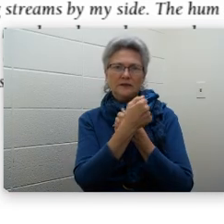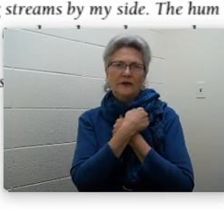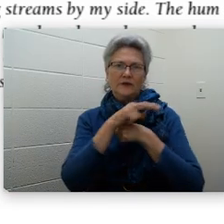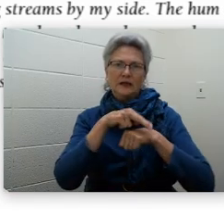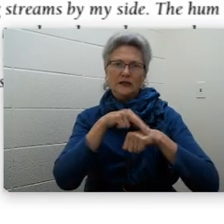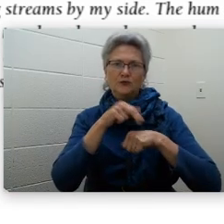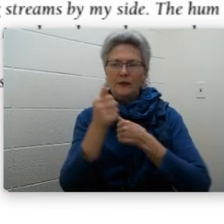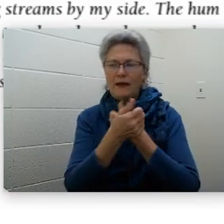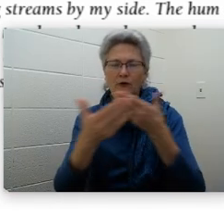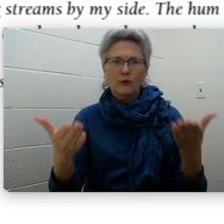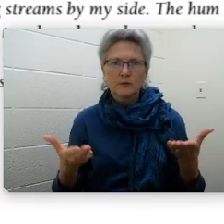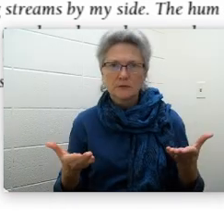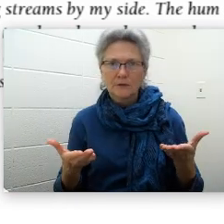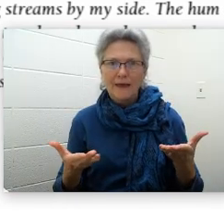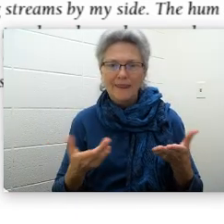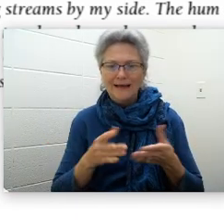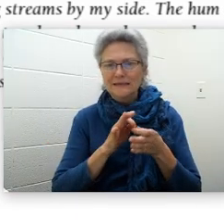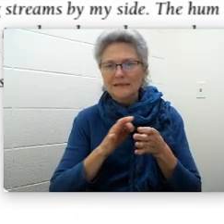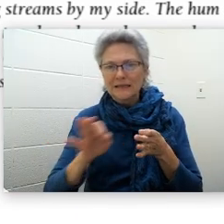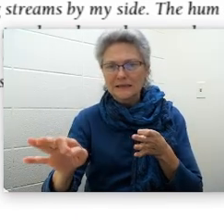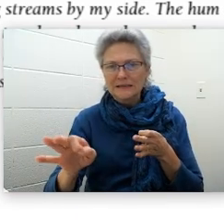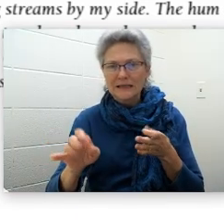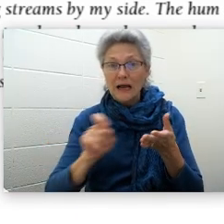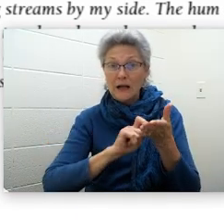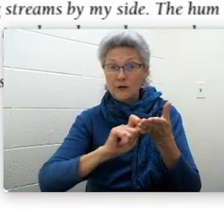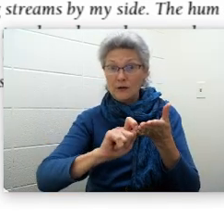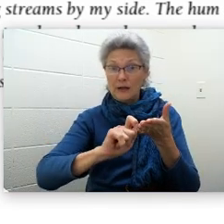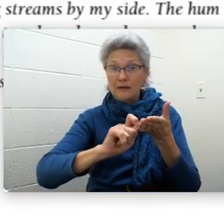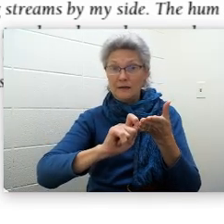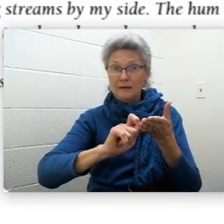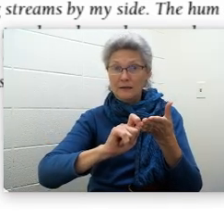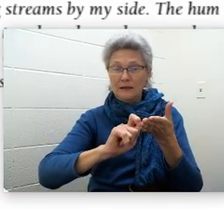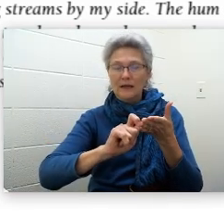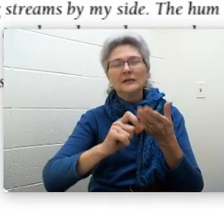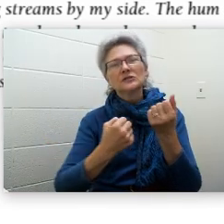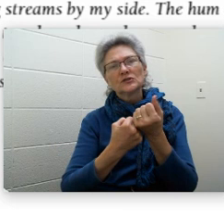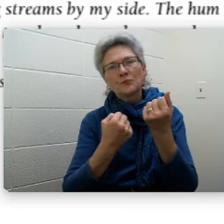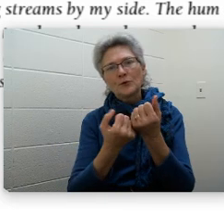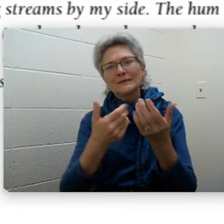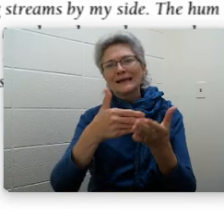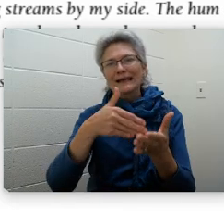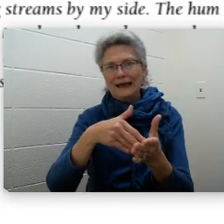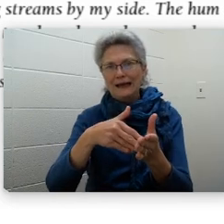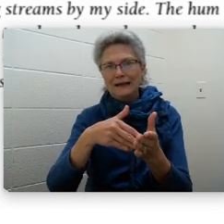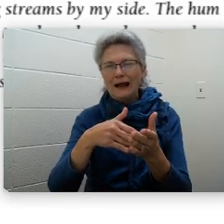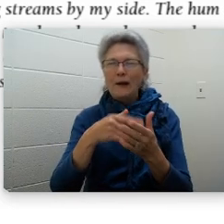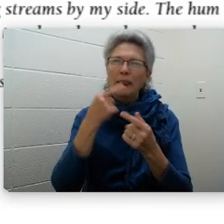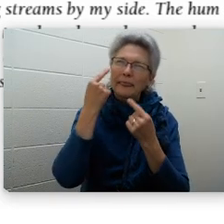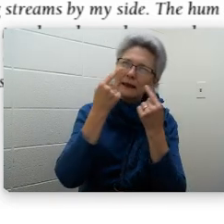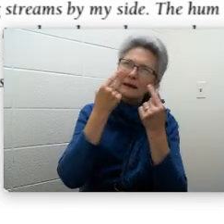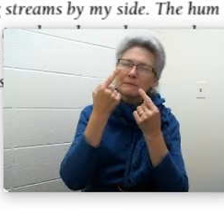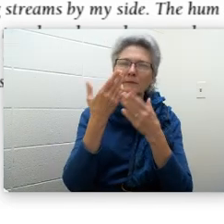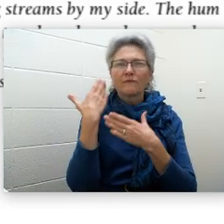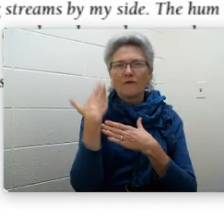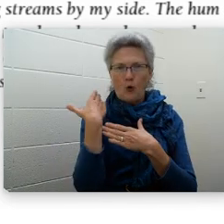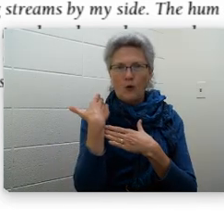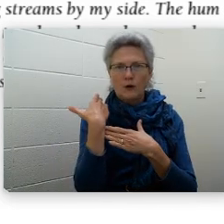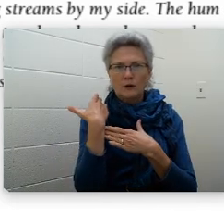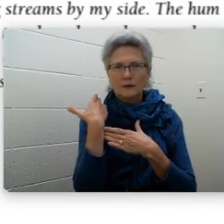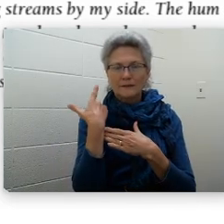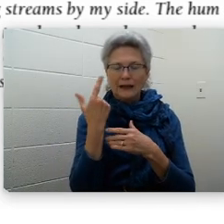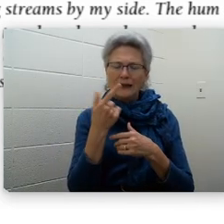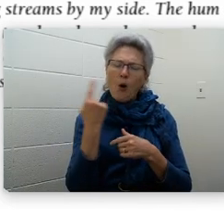with everyone. So that sentence that I underlined just supports again our thinking previously that